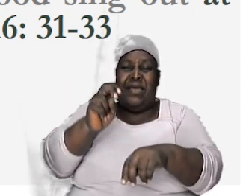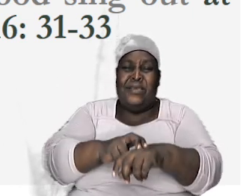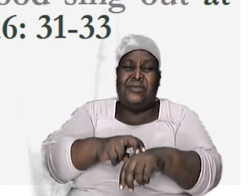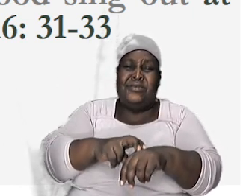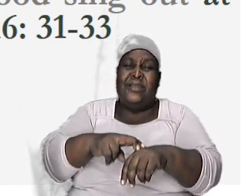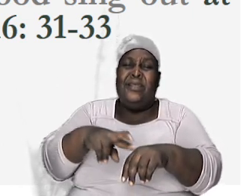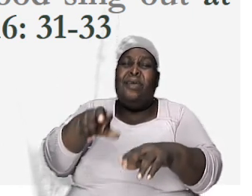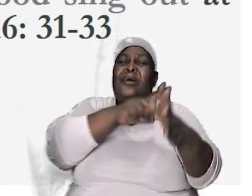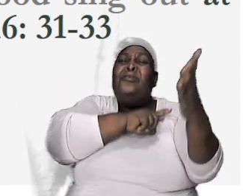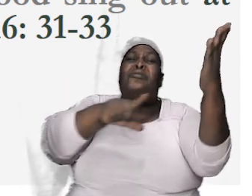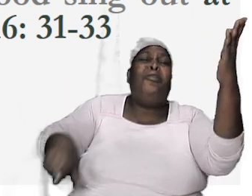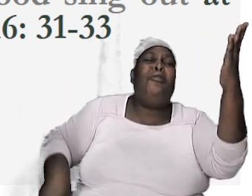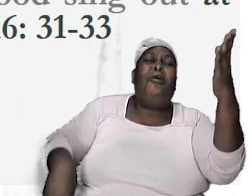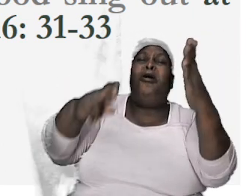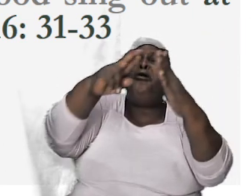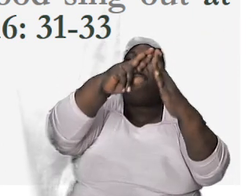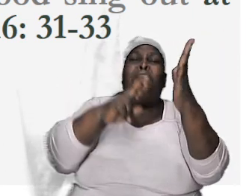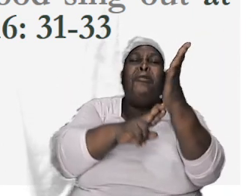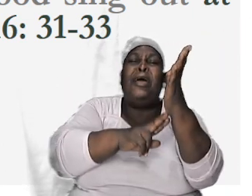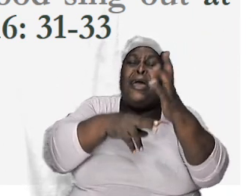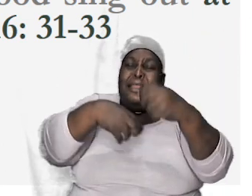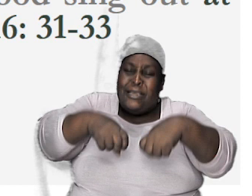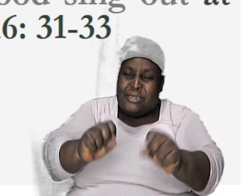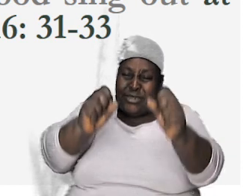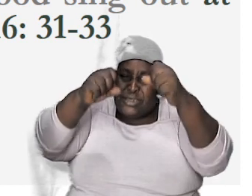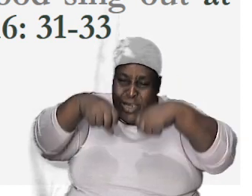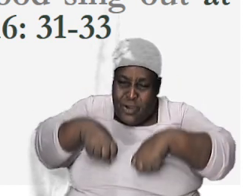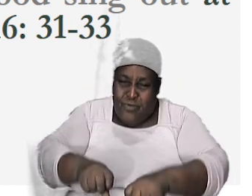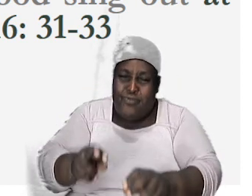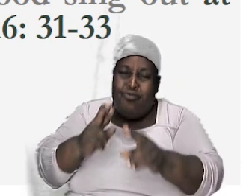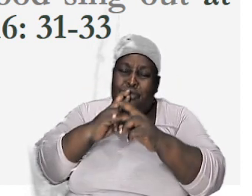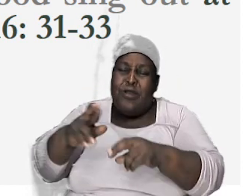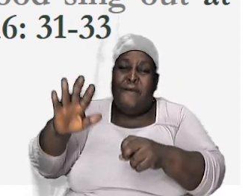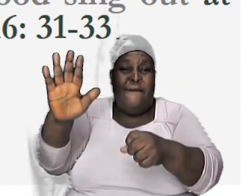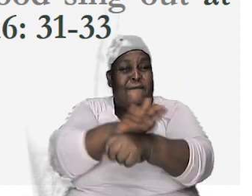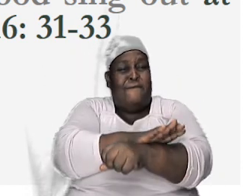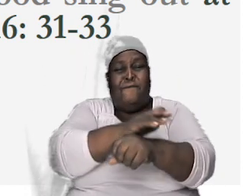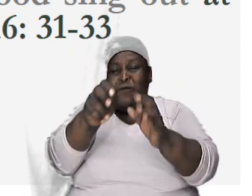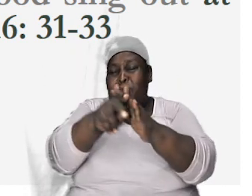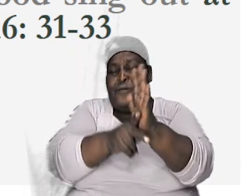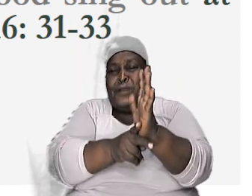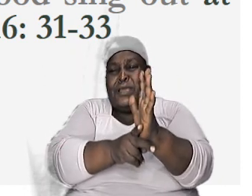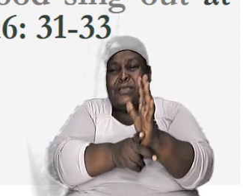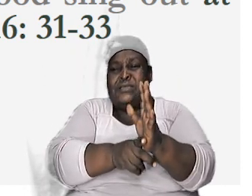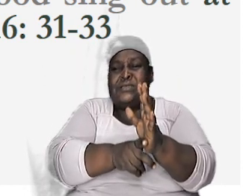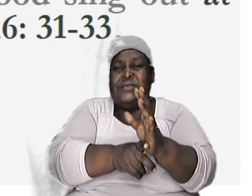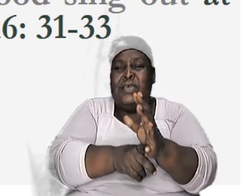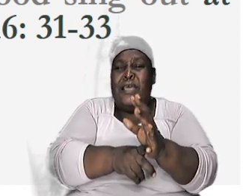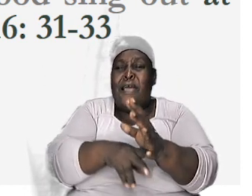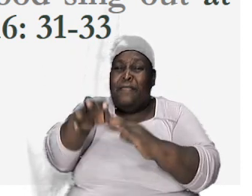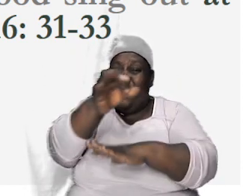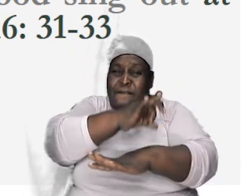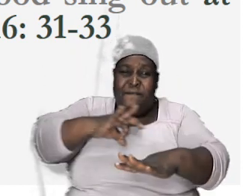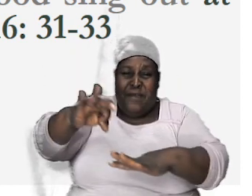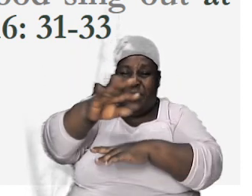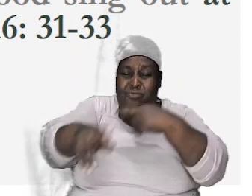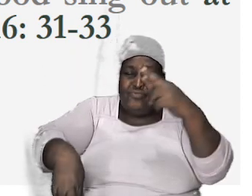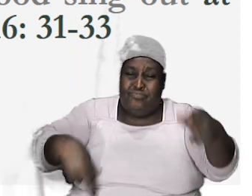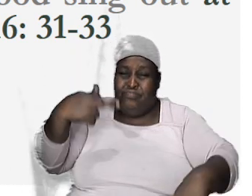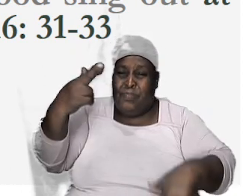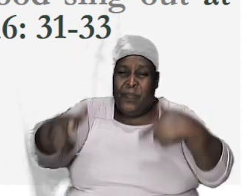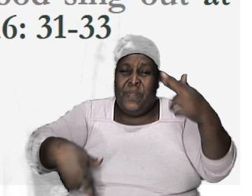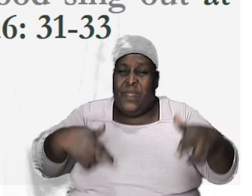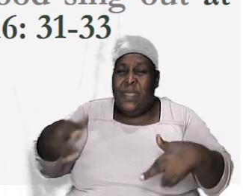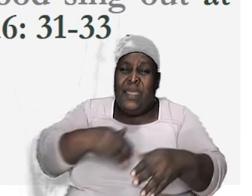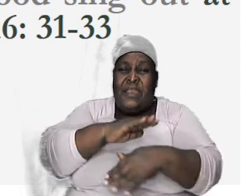what happened now. Let the sea roar, and the fullness thereof. Let the fields rejoice, and all